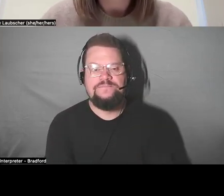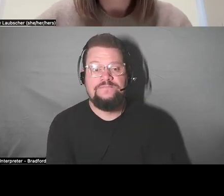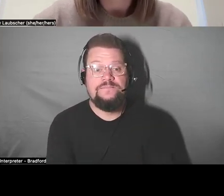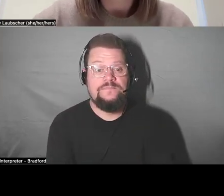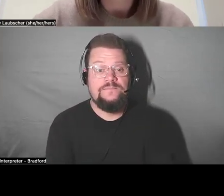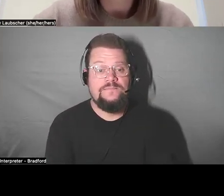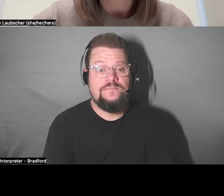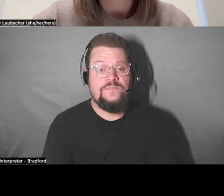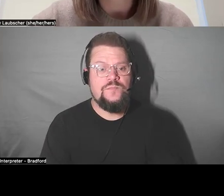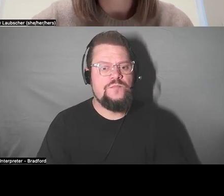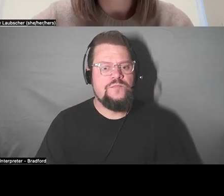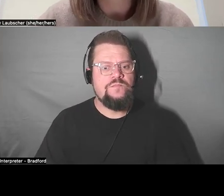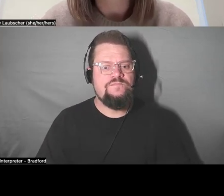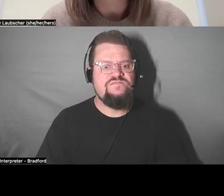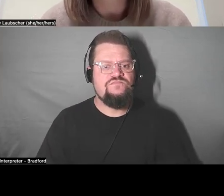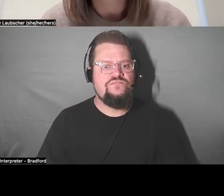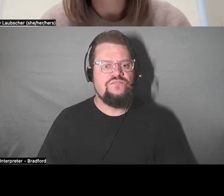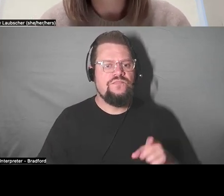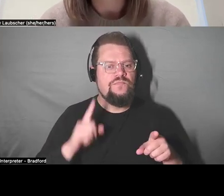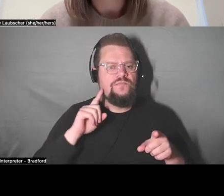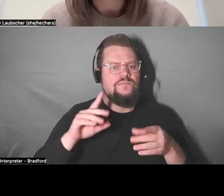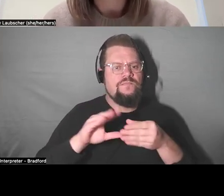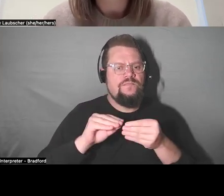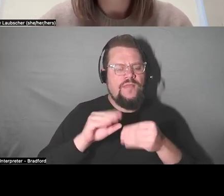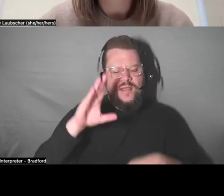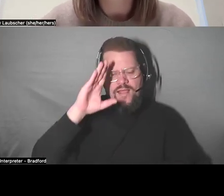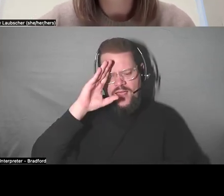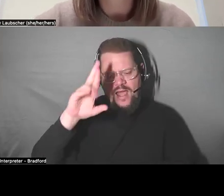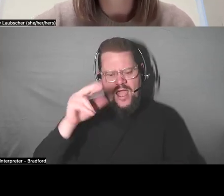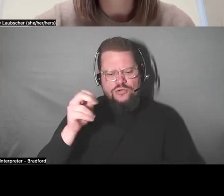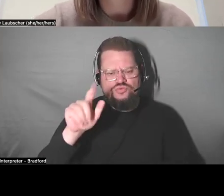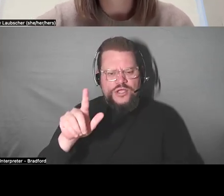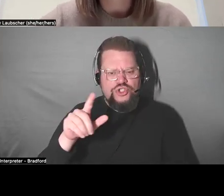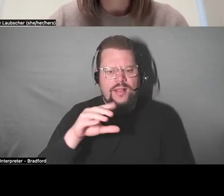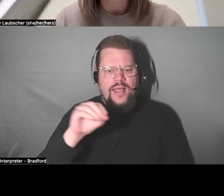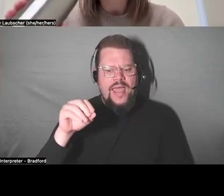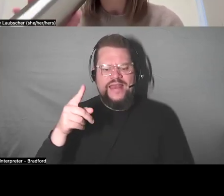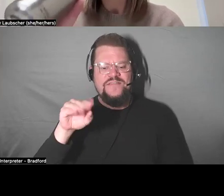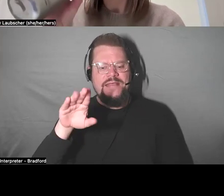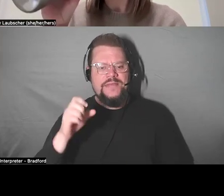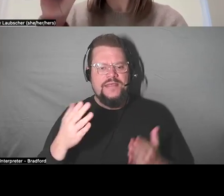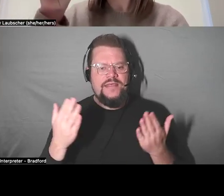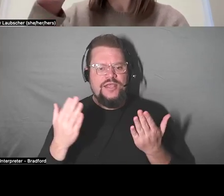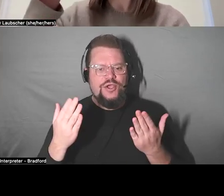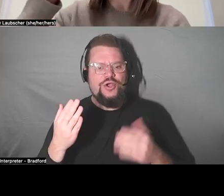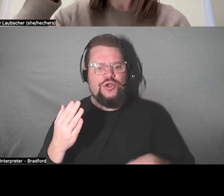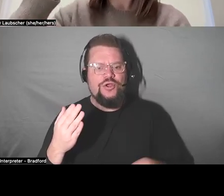Ready? Yeah. Okay. Hi, it's Rachel and Phoebe's. Please leave. Leave.